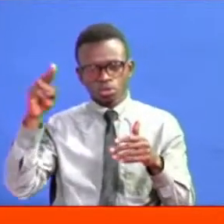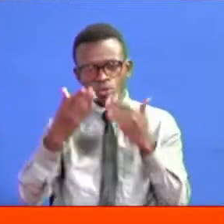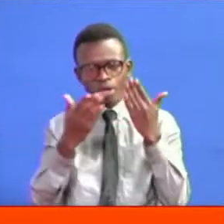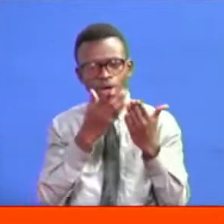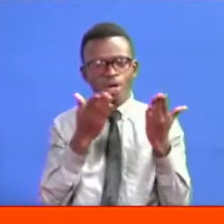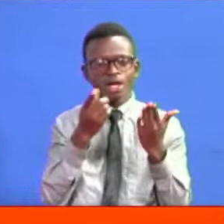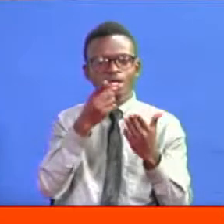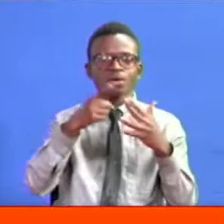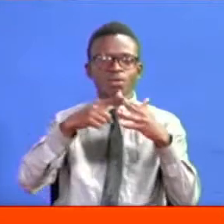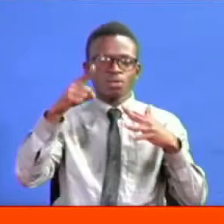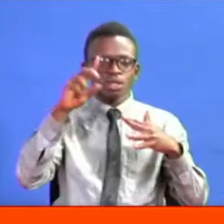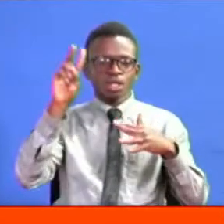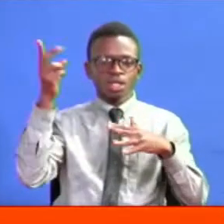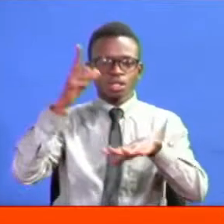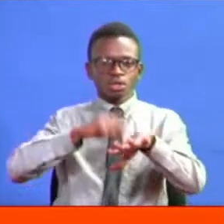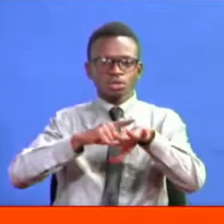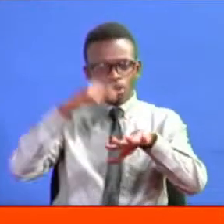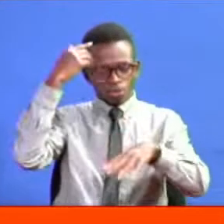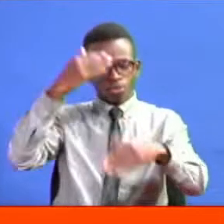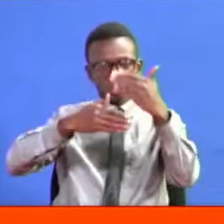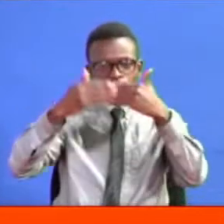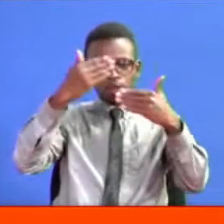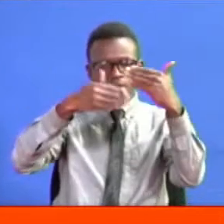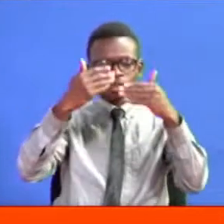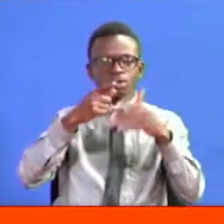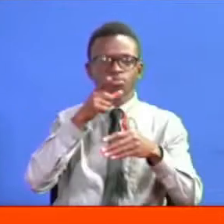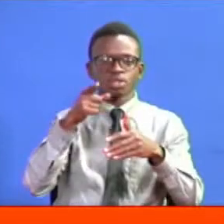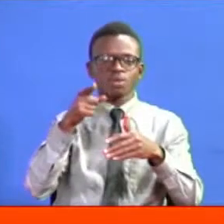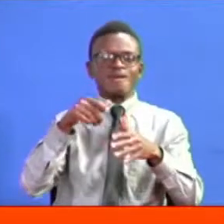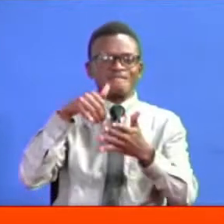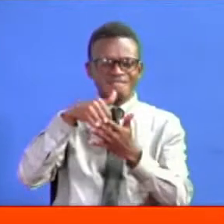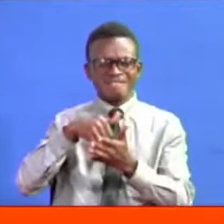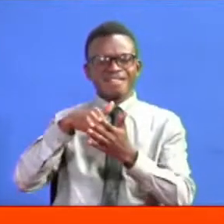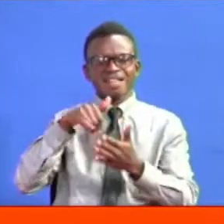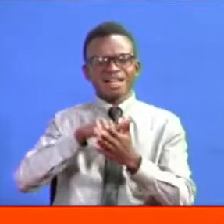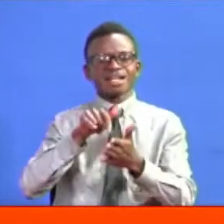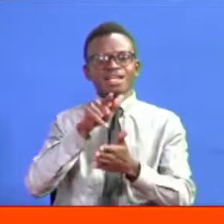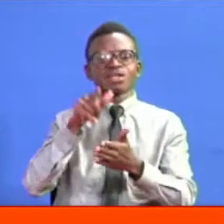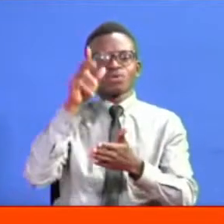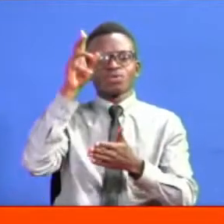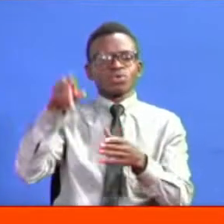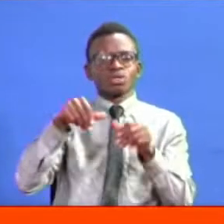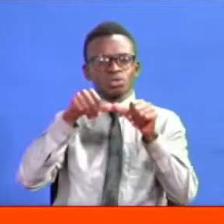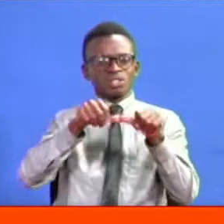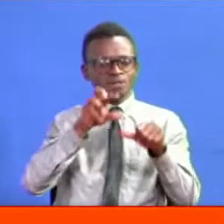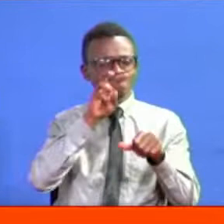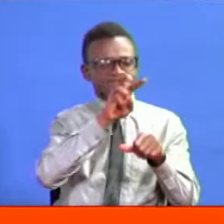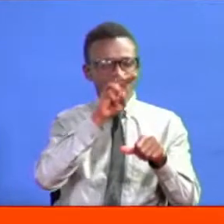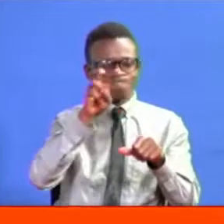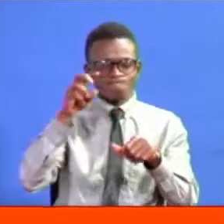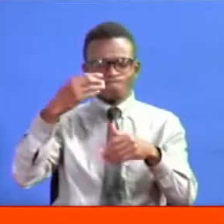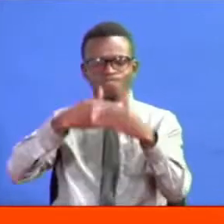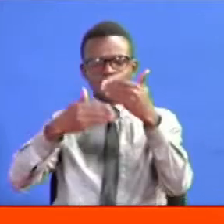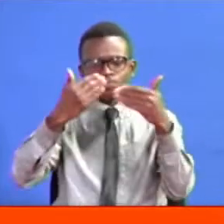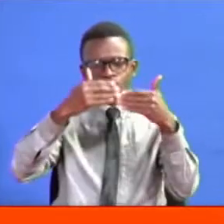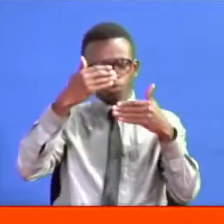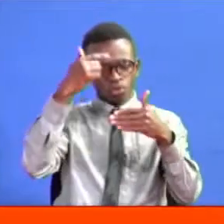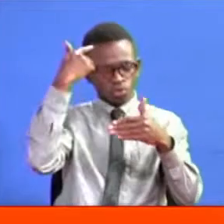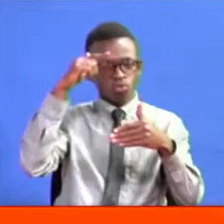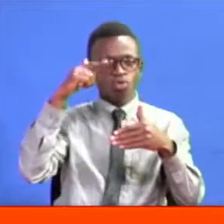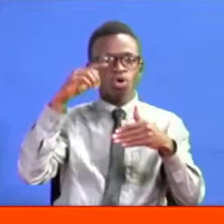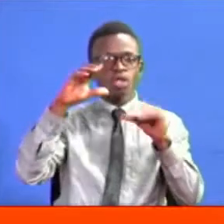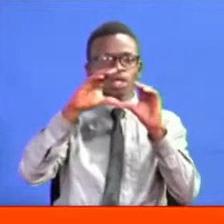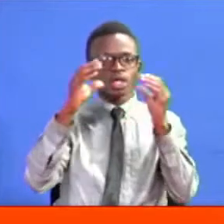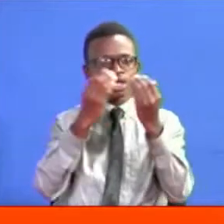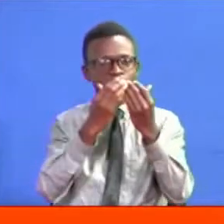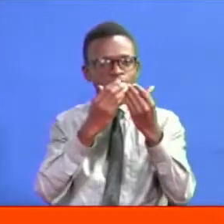CBC classroom constructions today, Magoha insisted he will continue to inspect the construction of the education facilities